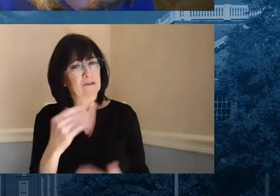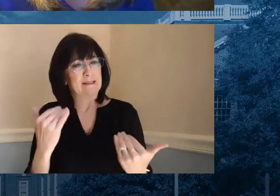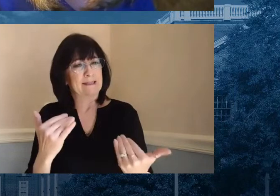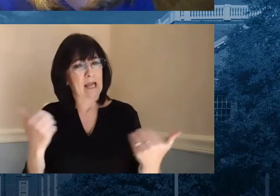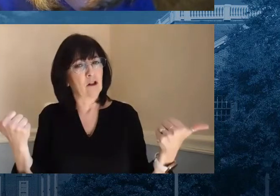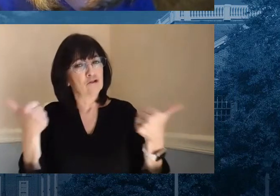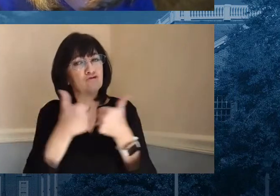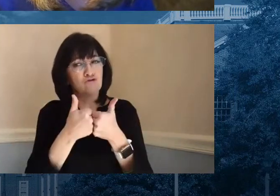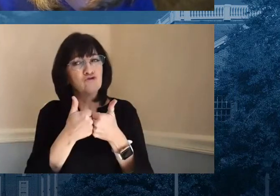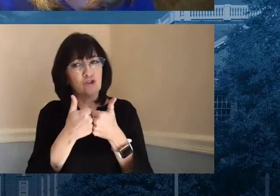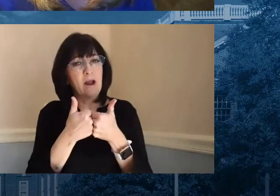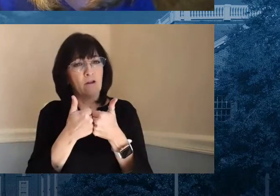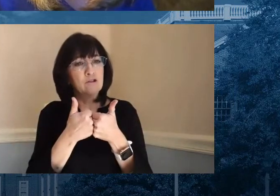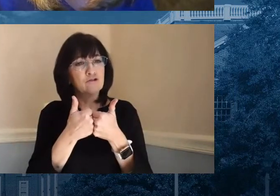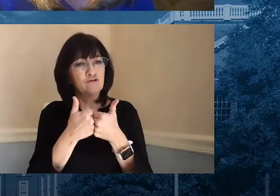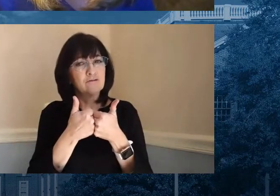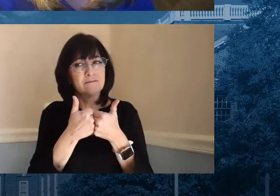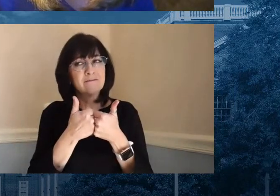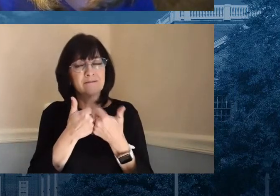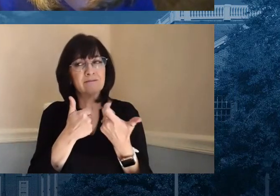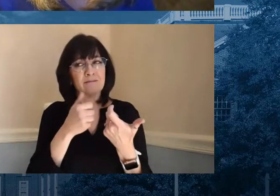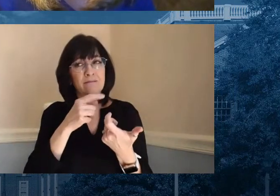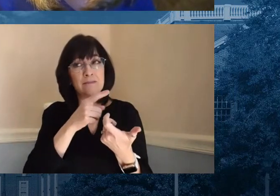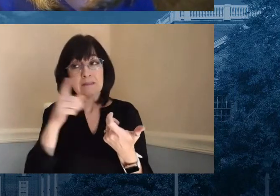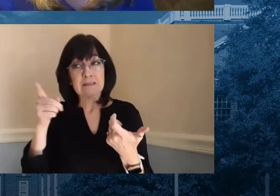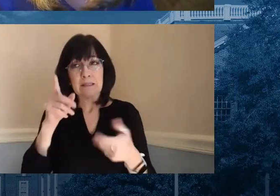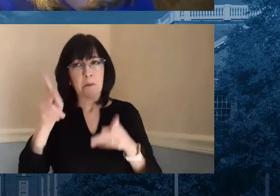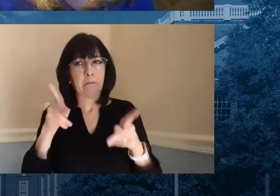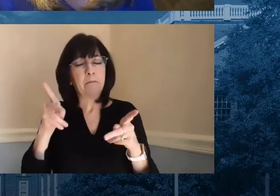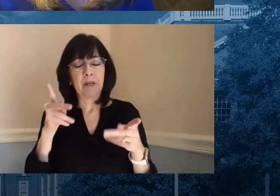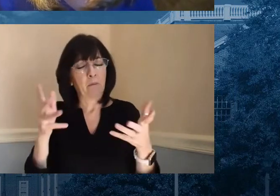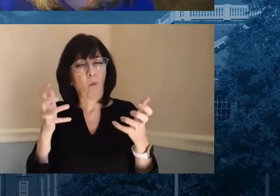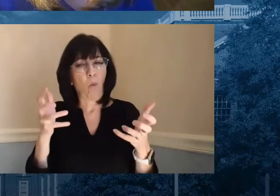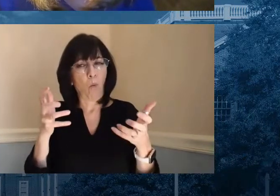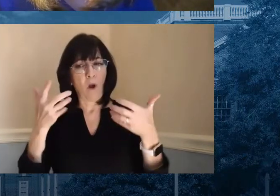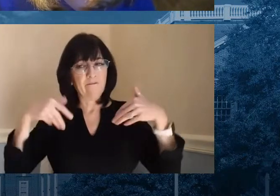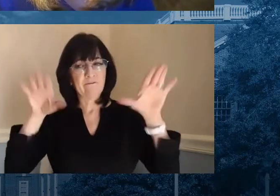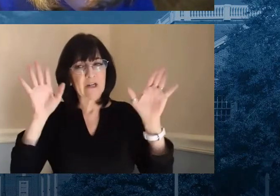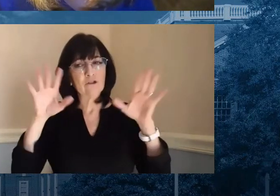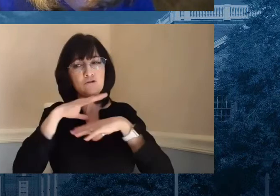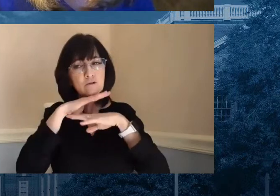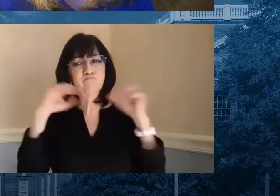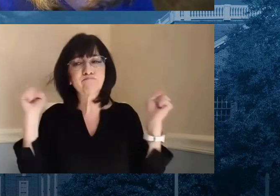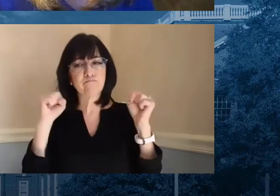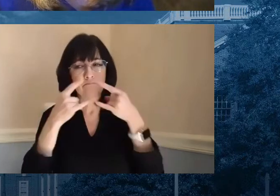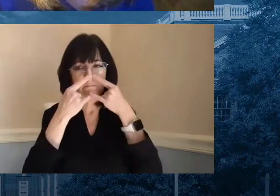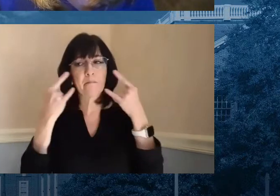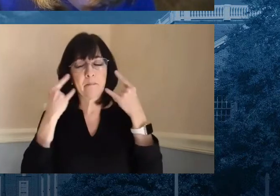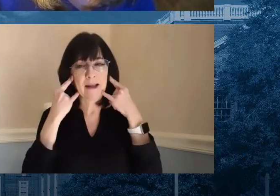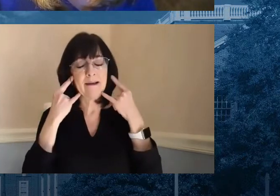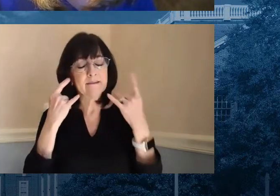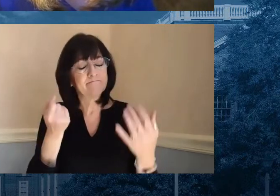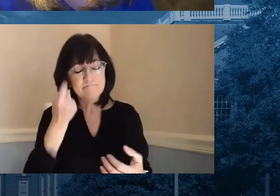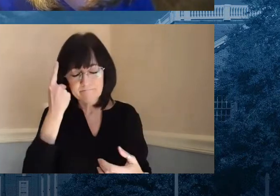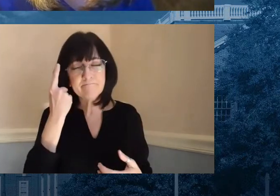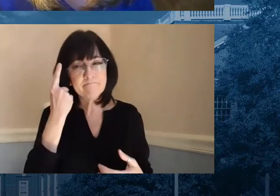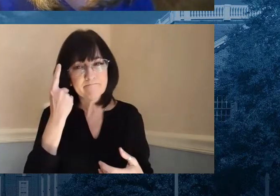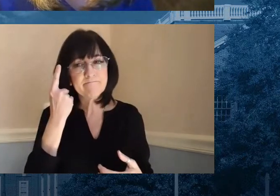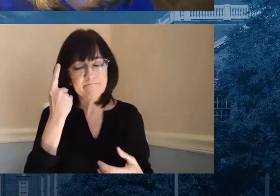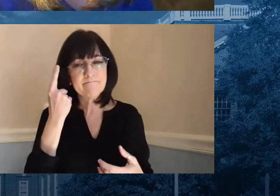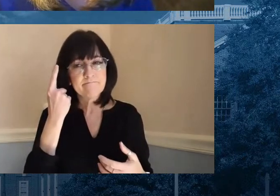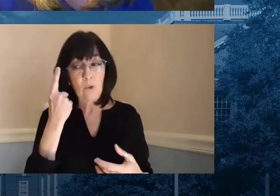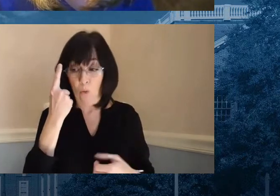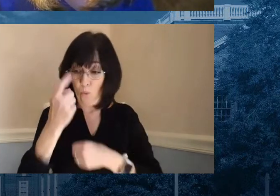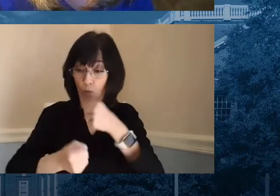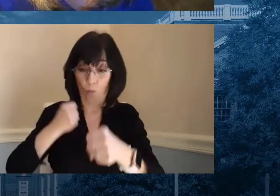people to wear a mask and to stick to it after a year of this. And that's what we're trying to do.